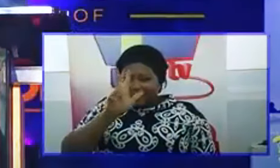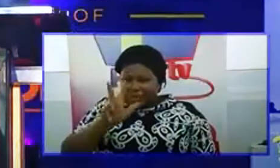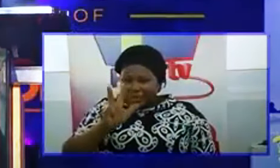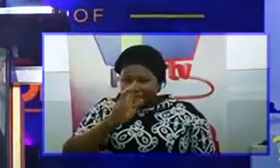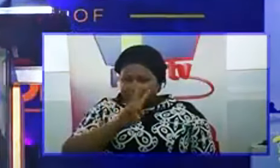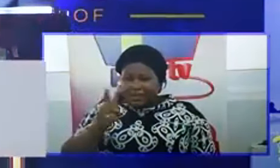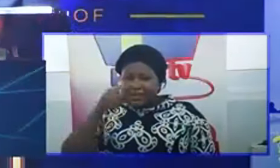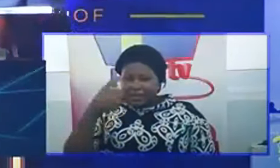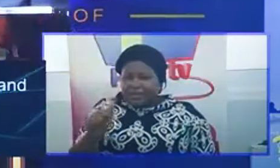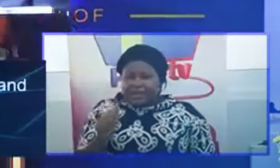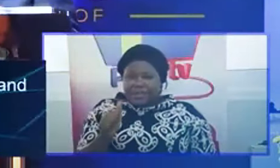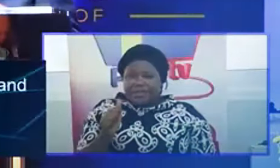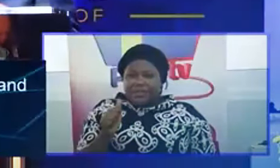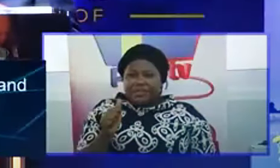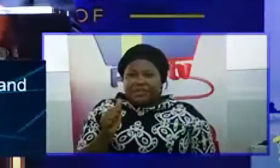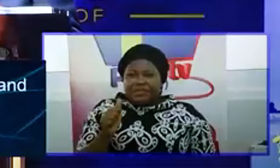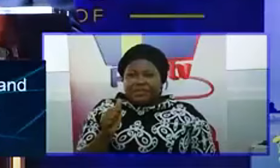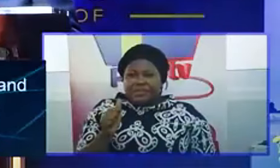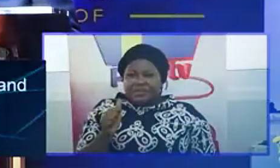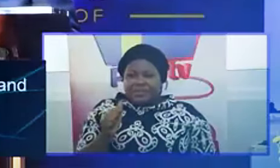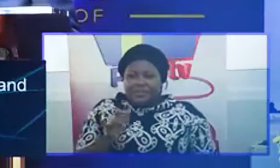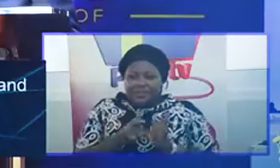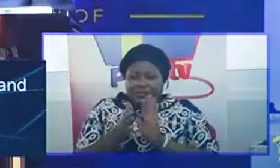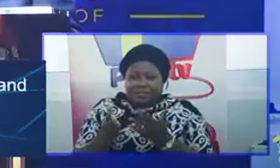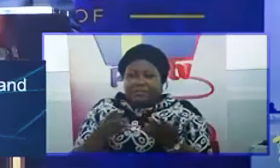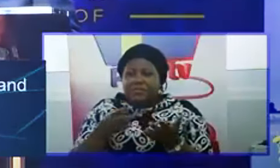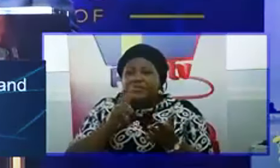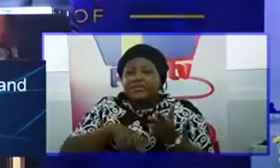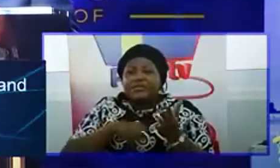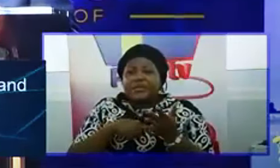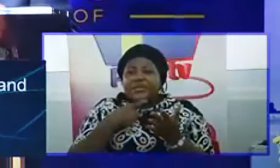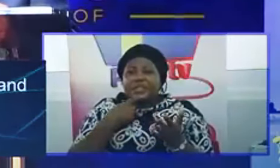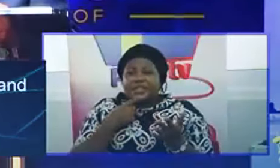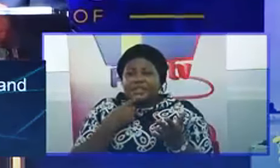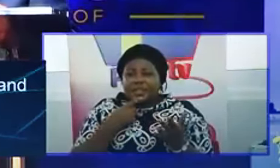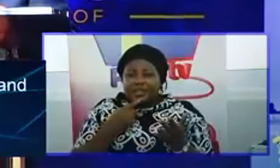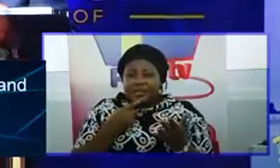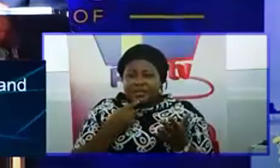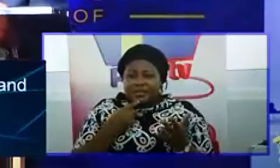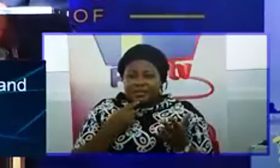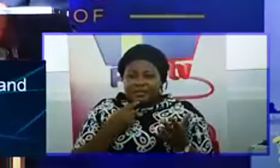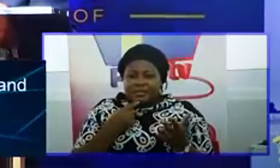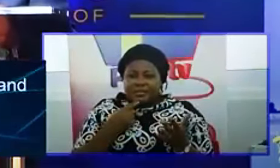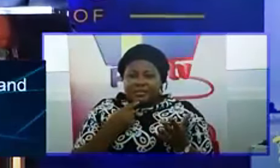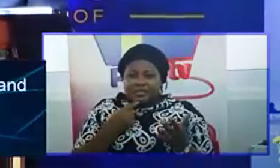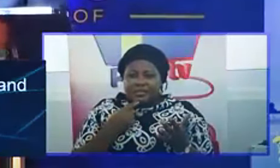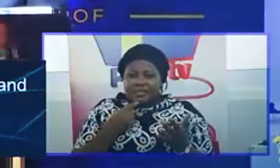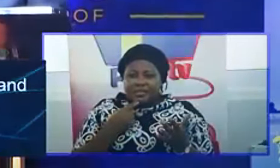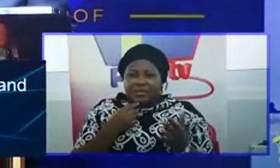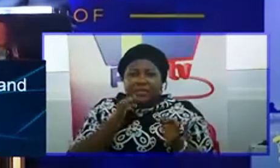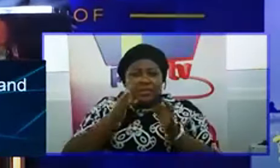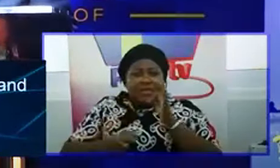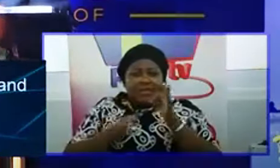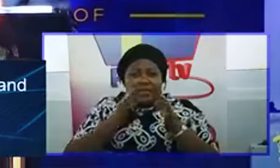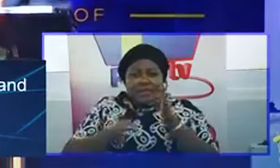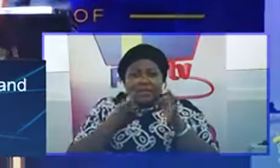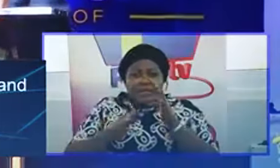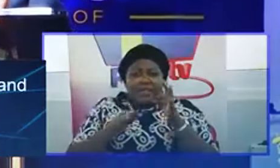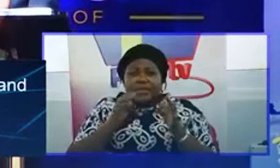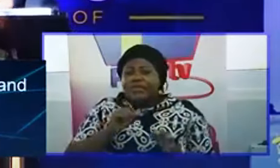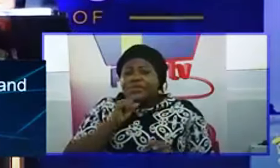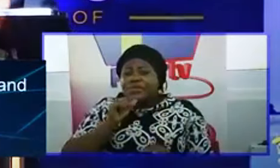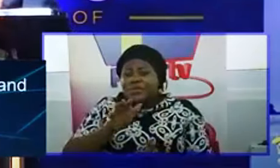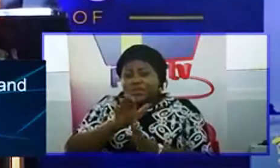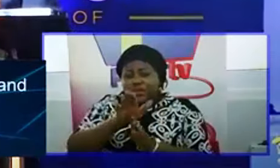10, the scripture says this. If we had not delayed, we would